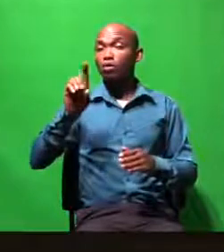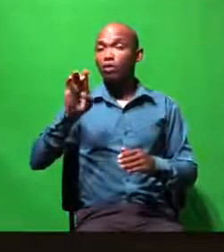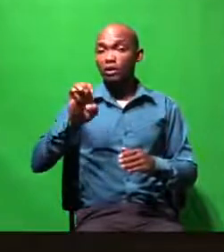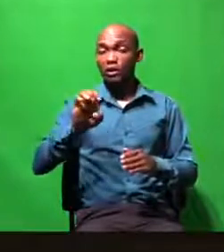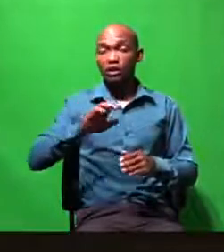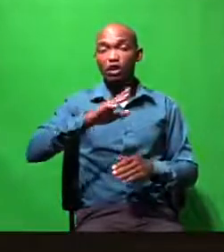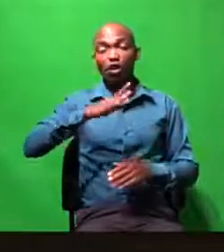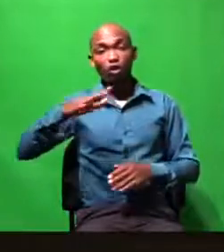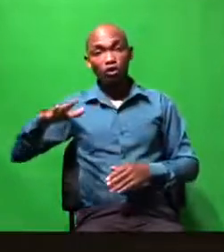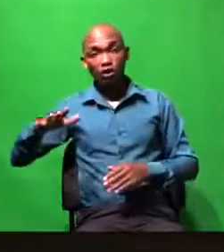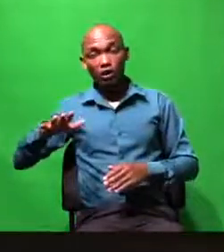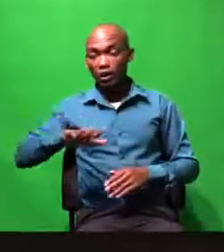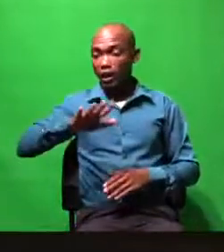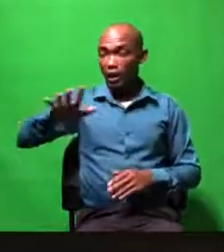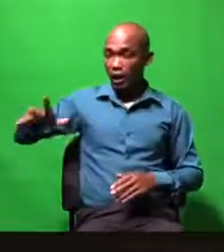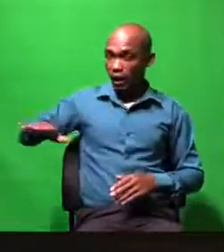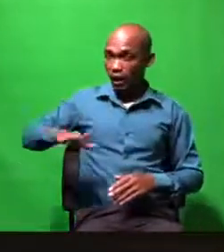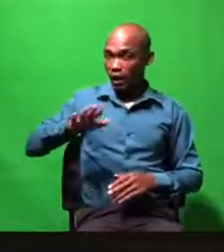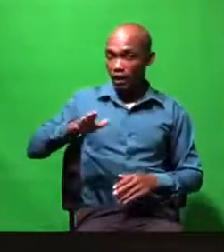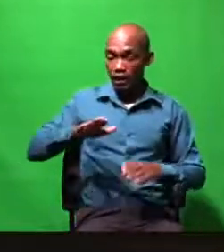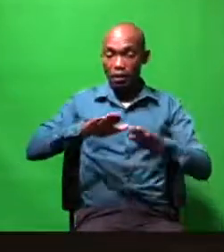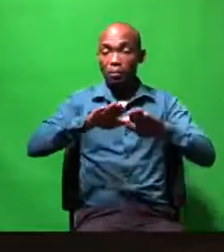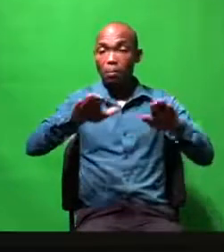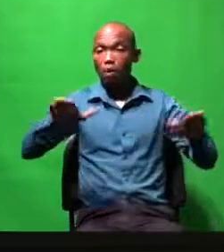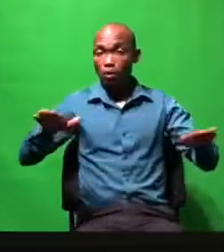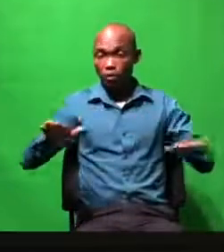ocean, lakes, river, ponds, and